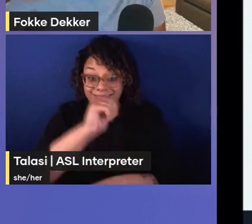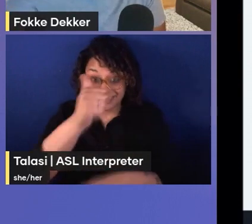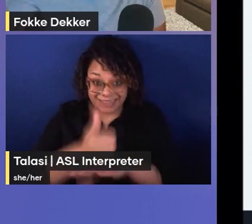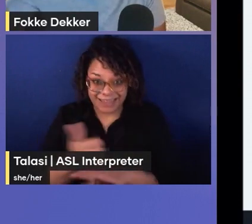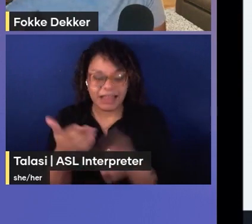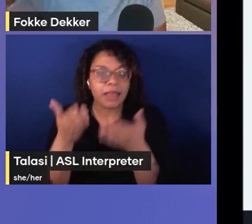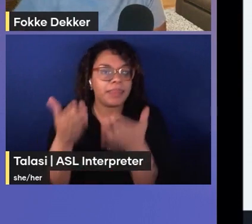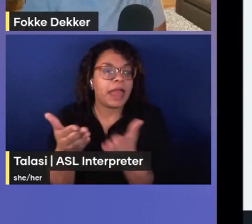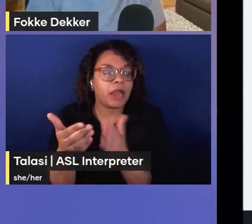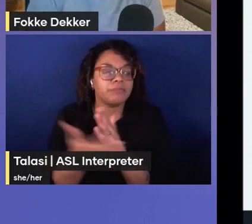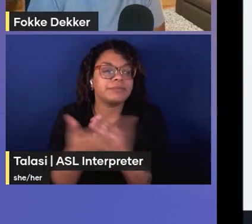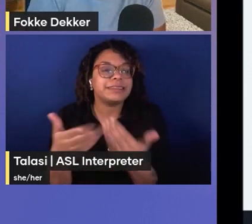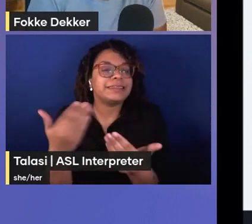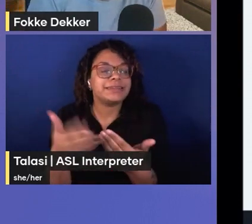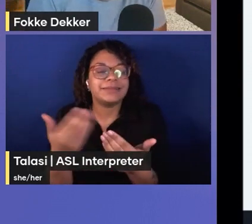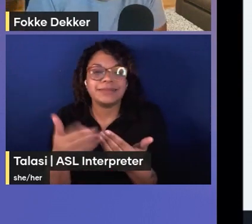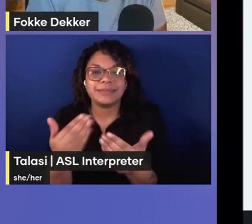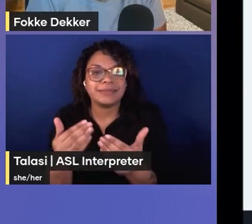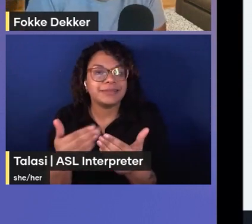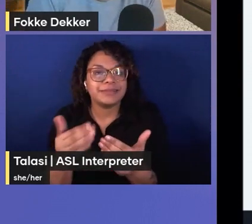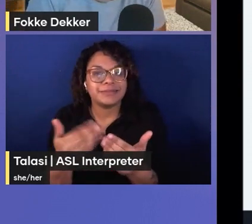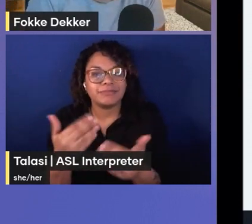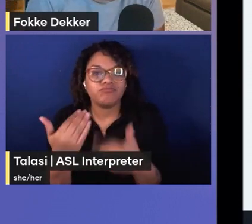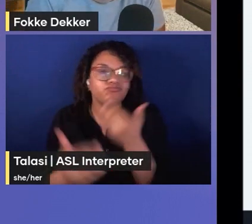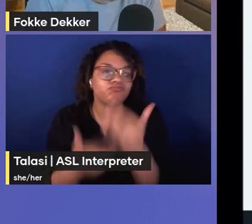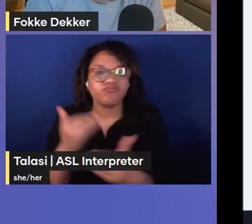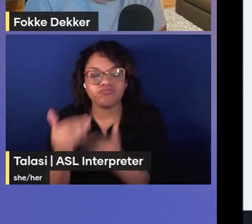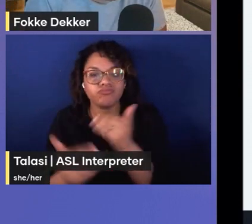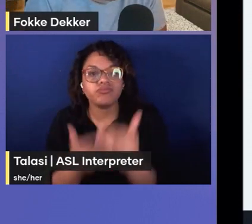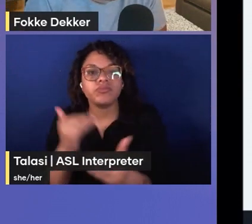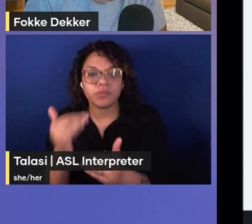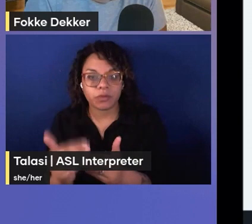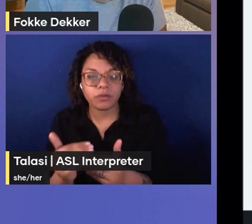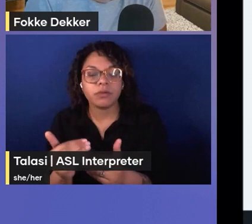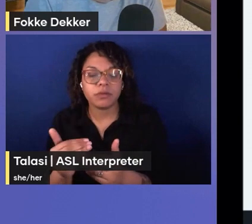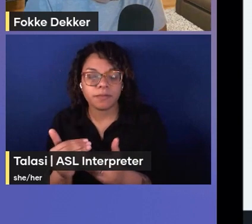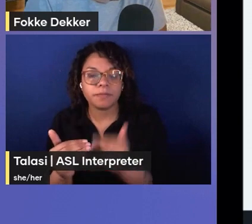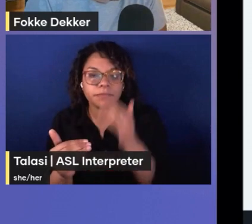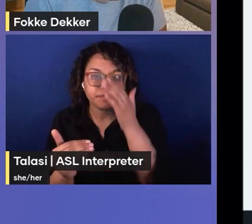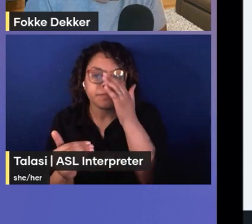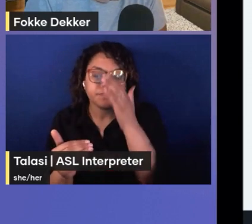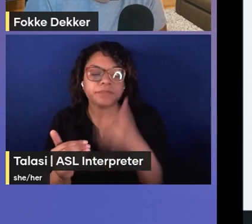also easier deploy. It's easier to then move on to the